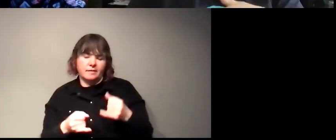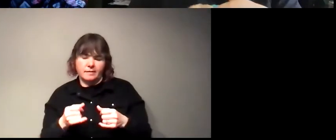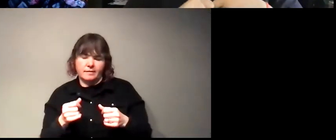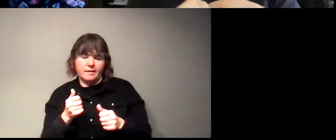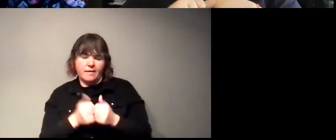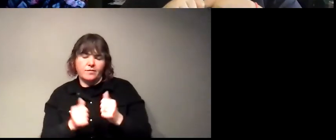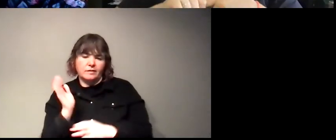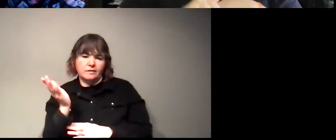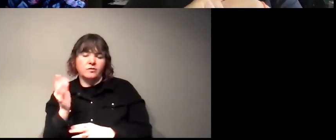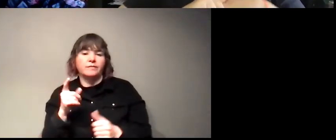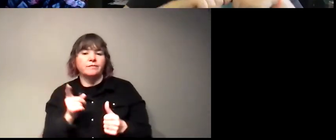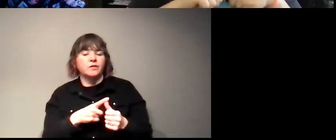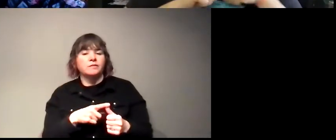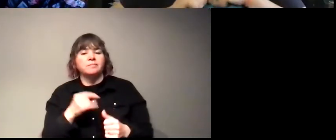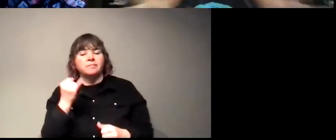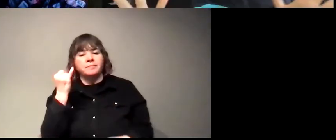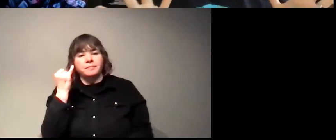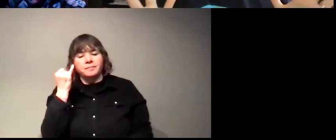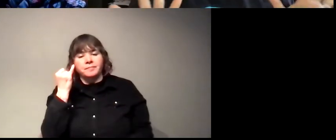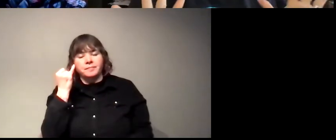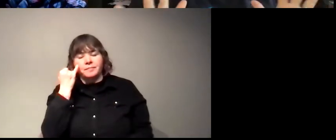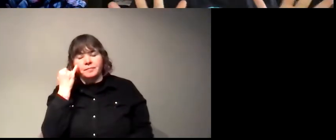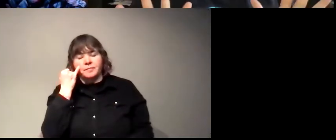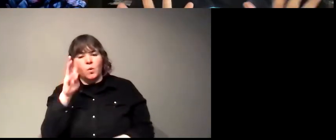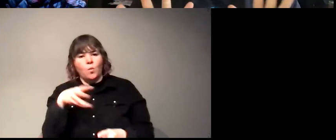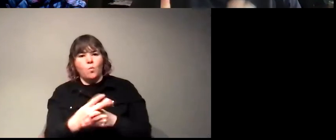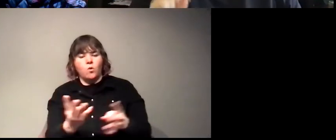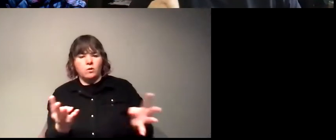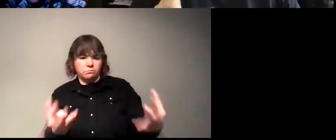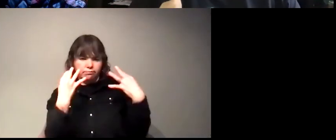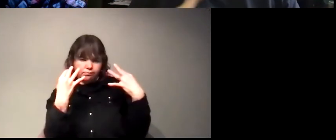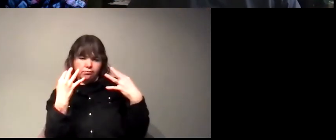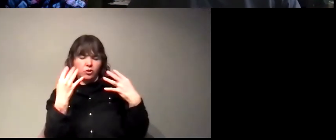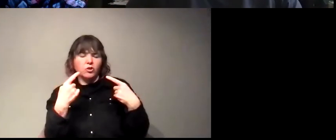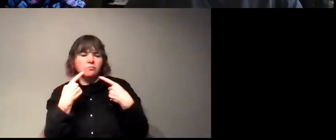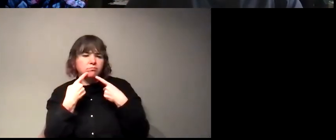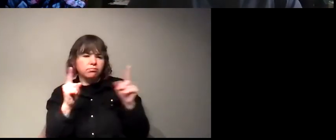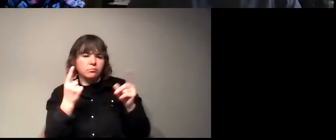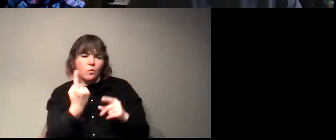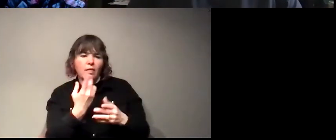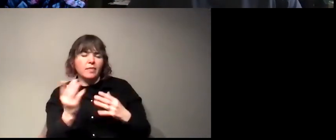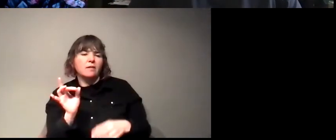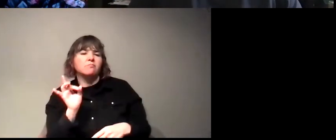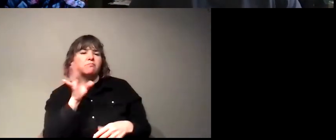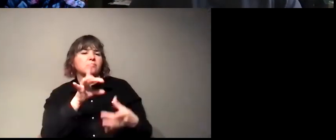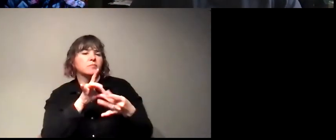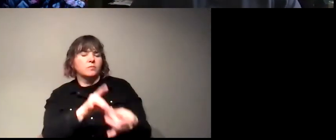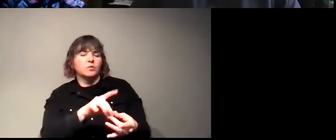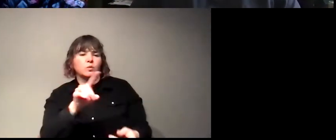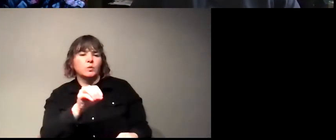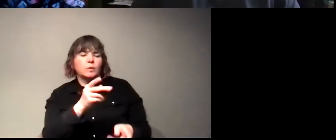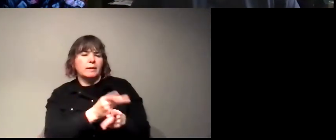The first question is, if you had everyone's attention in the whole world and you could tell them one thing about zookeeping, what